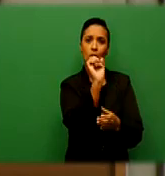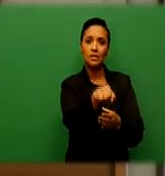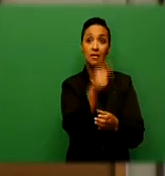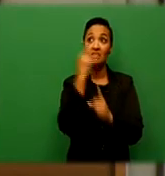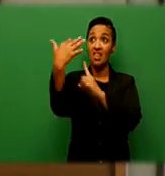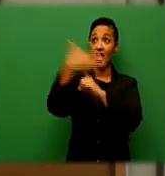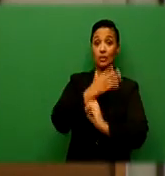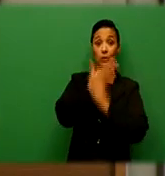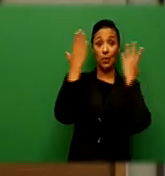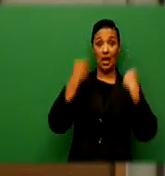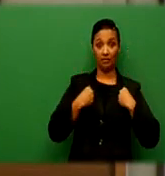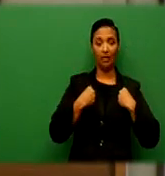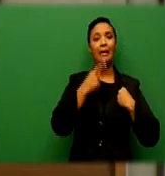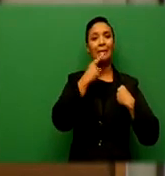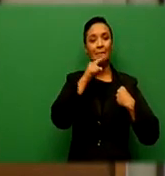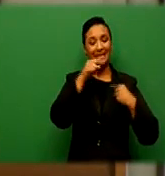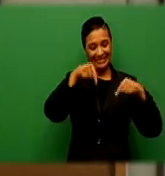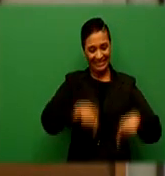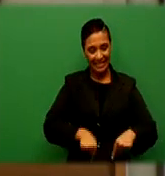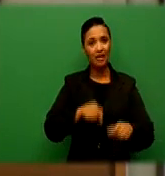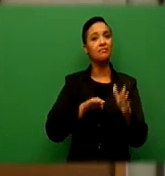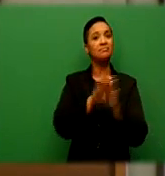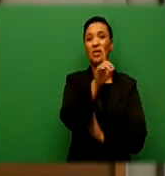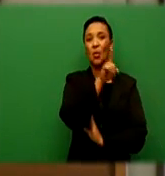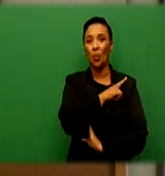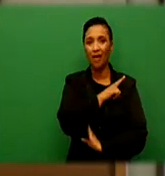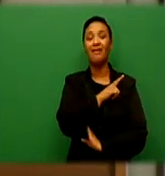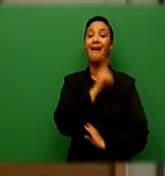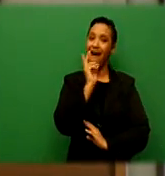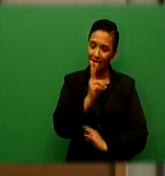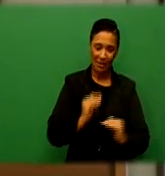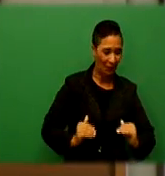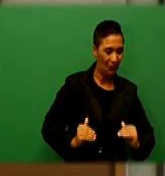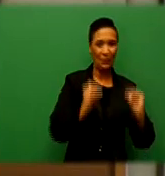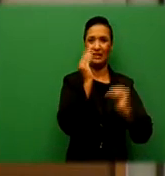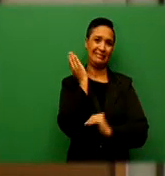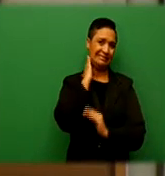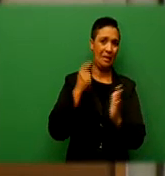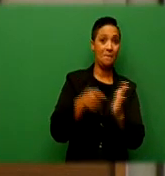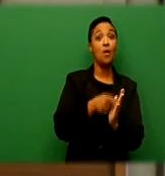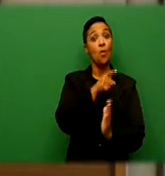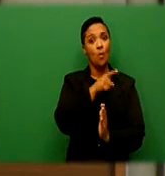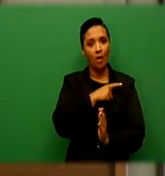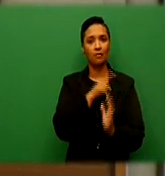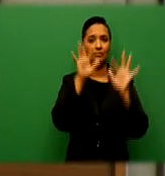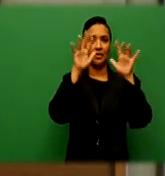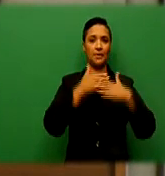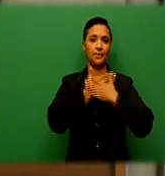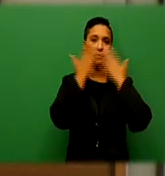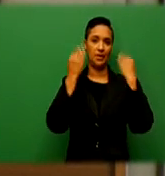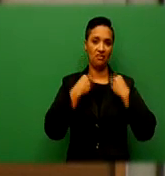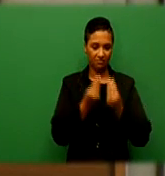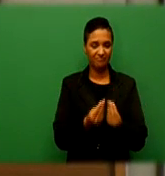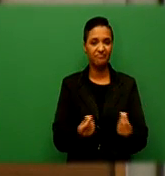rand, and that might tend to be driven in the main by the drought conditions rather than by what we had seen with respect to